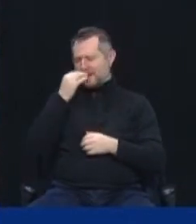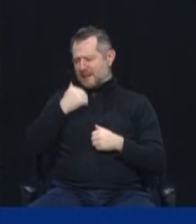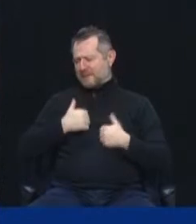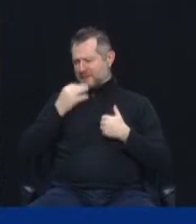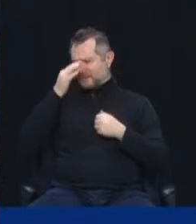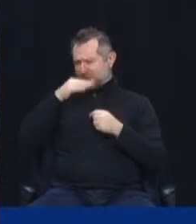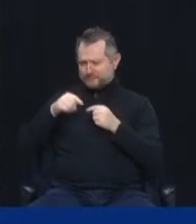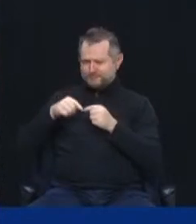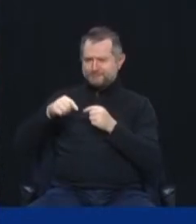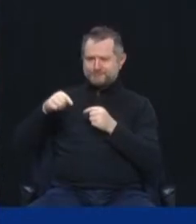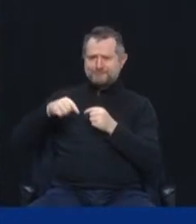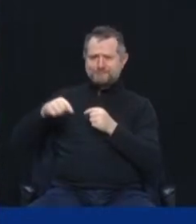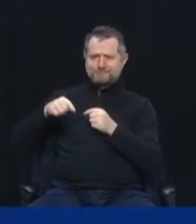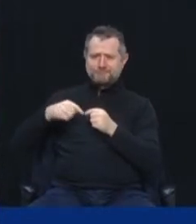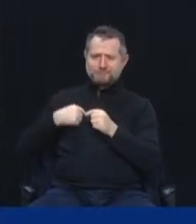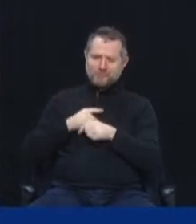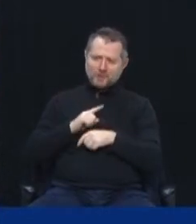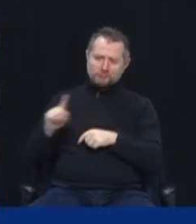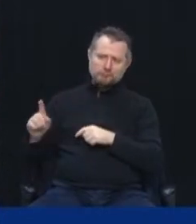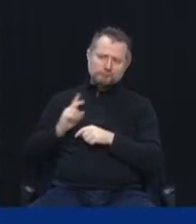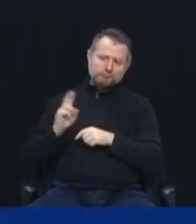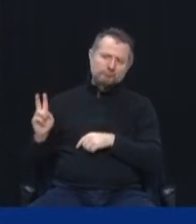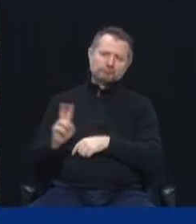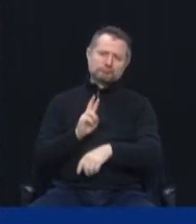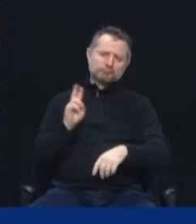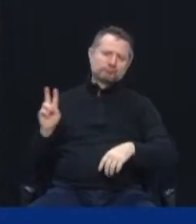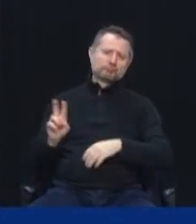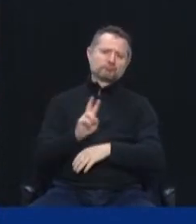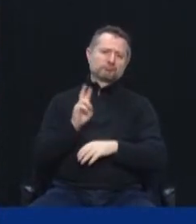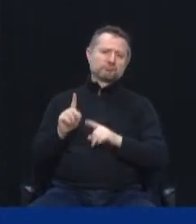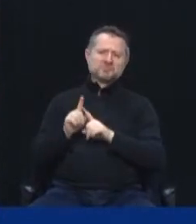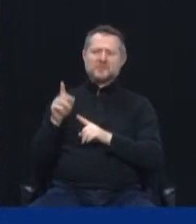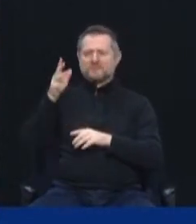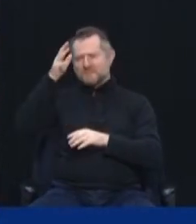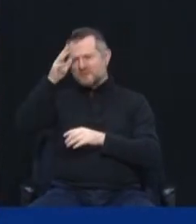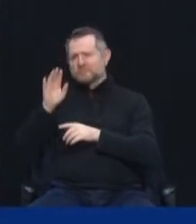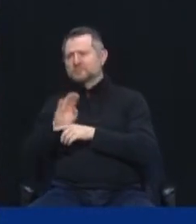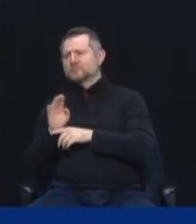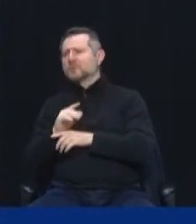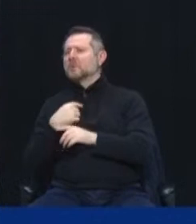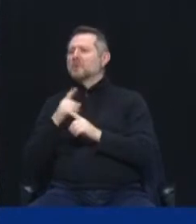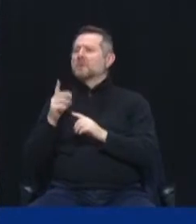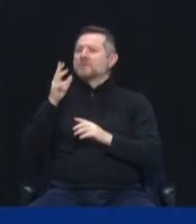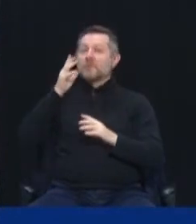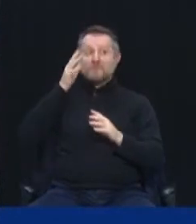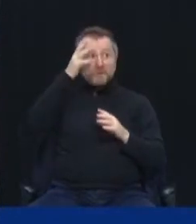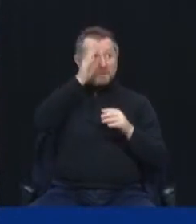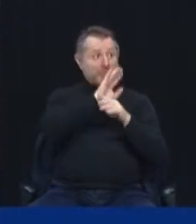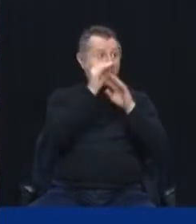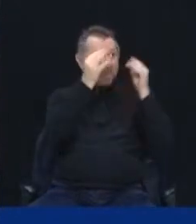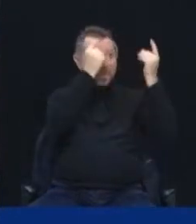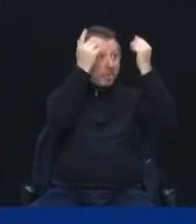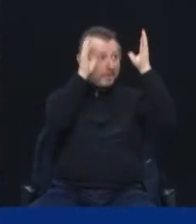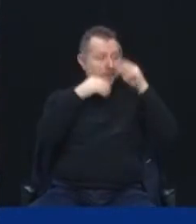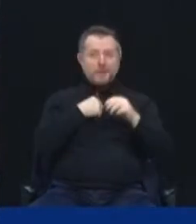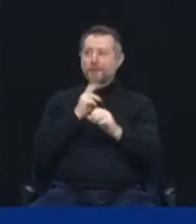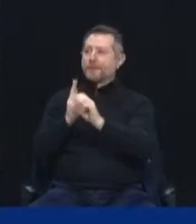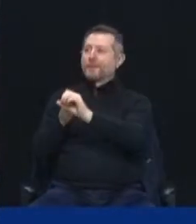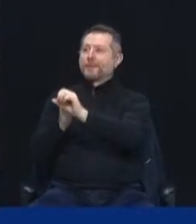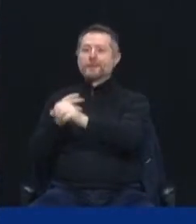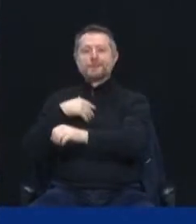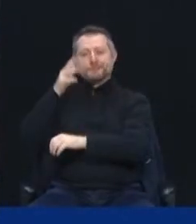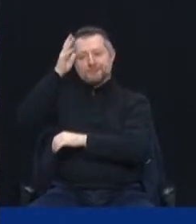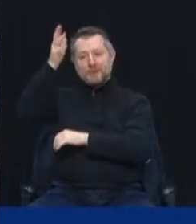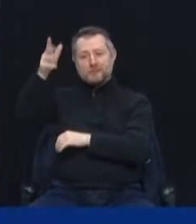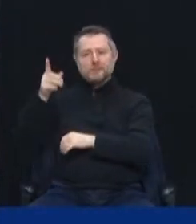spent a lot of time with him because my father was very busy. And later in his life, my grandfather loved to tell the same